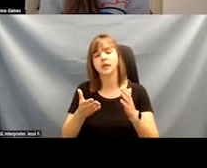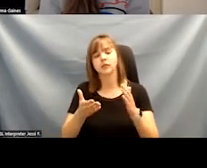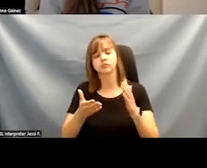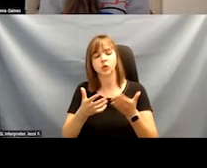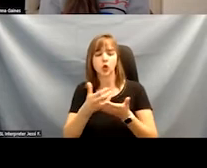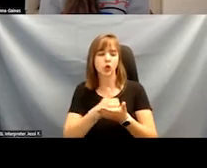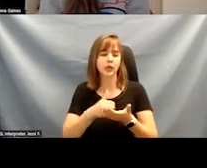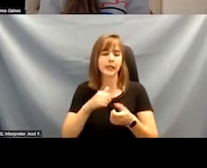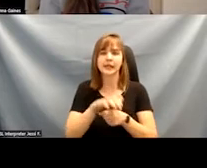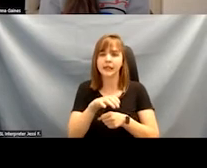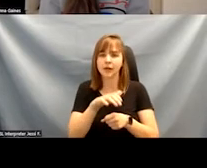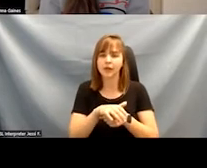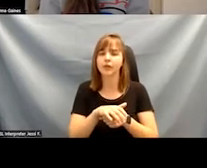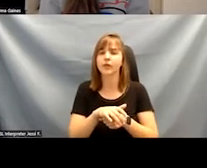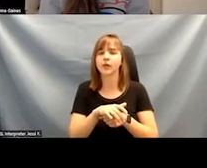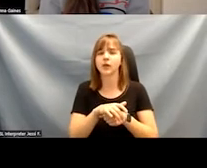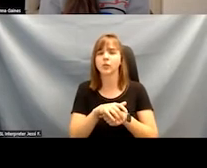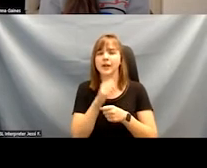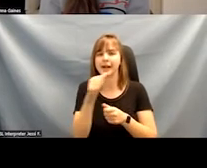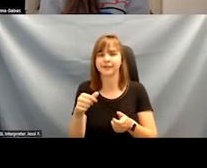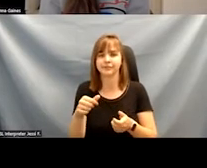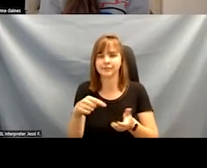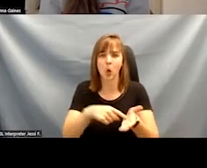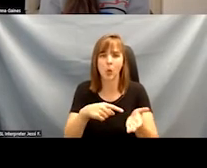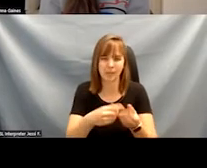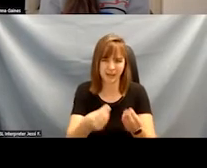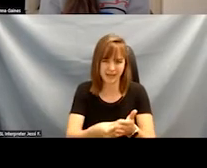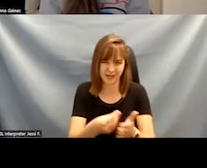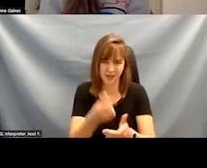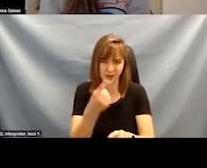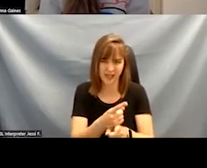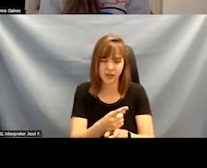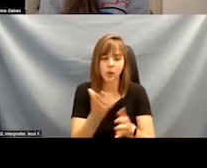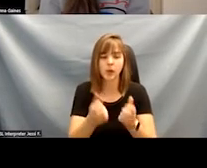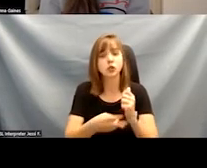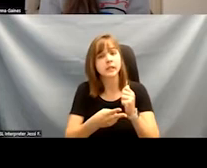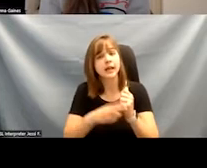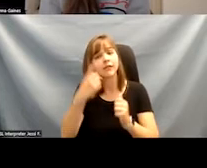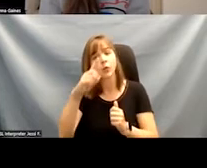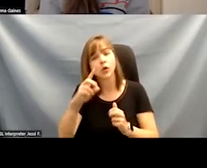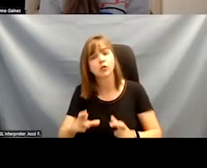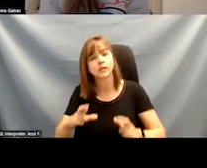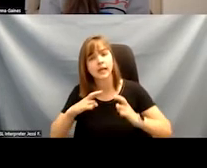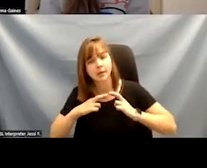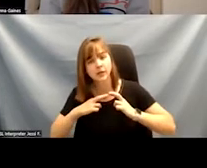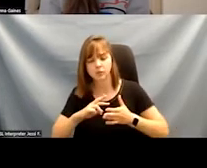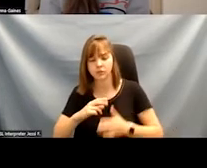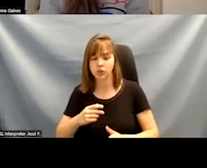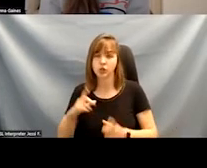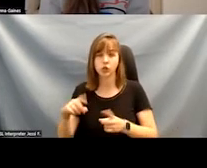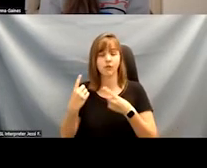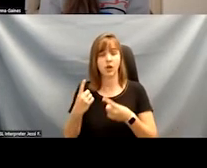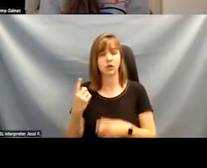our savings and our retirement, as long as we're able to put money away for retirement, which so far we have been able to every